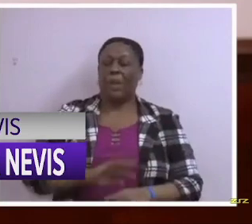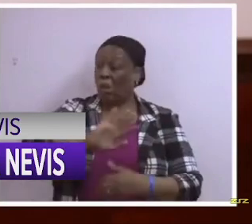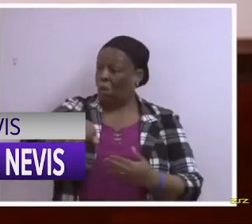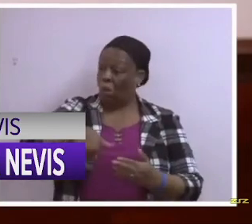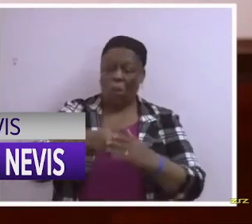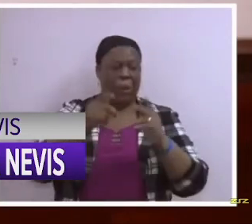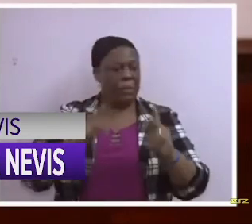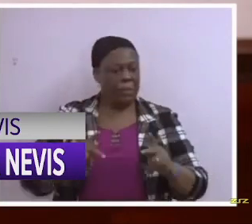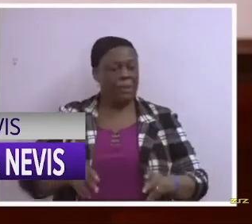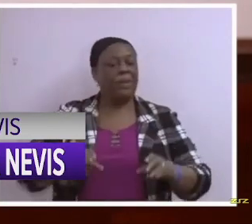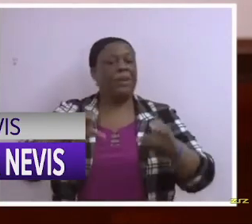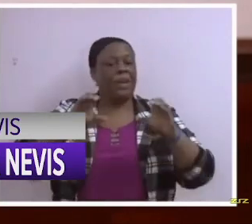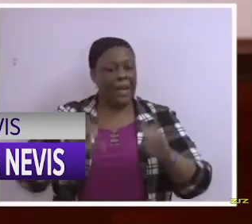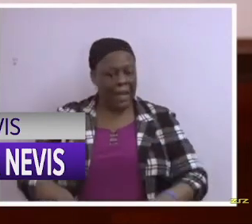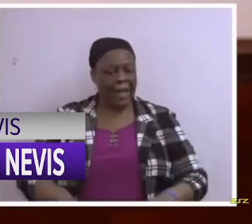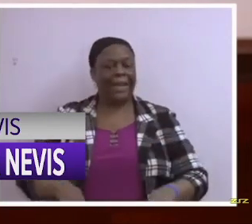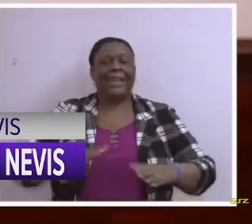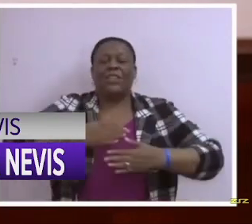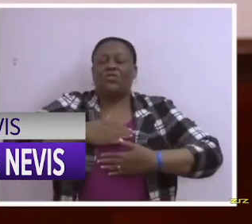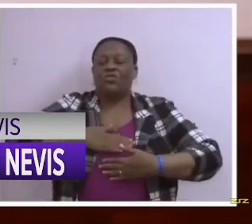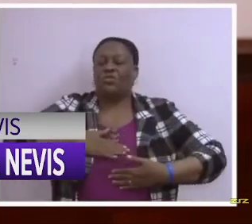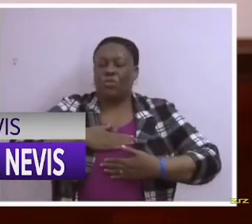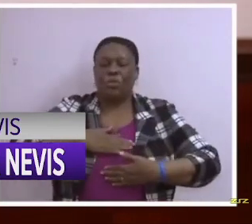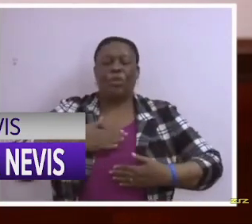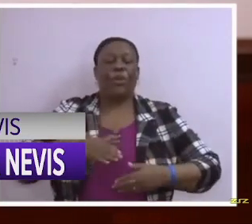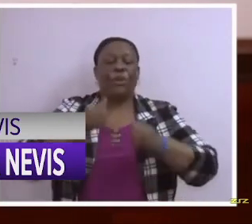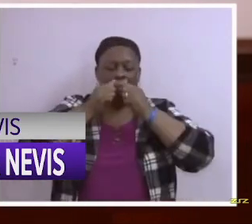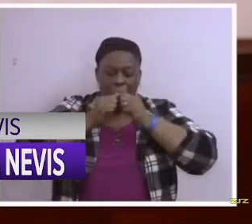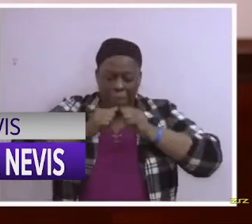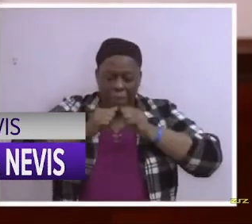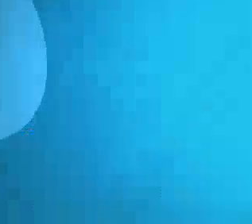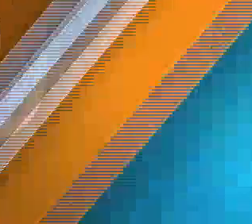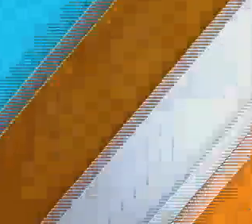our Federation can enjoy their peace and tranquility.